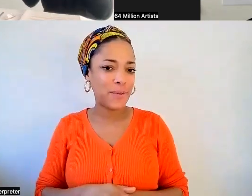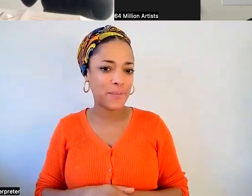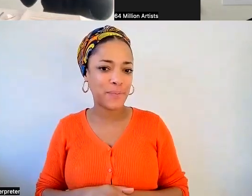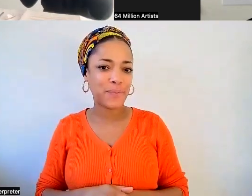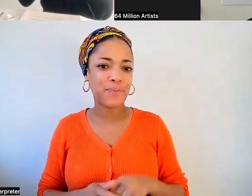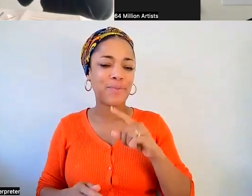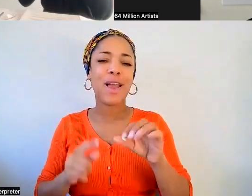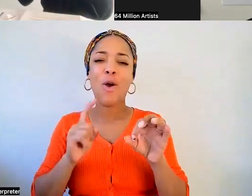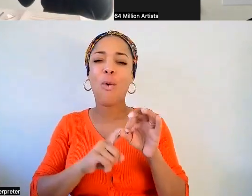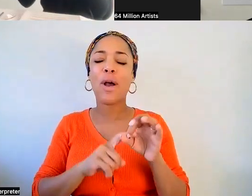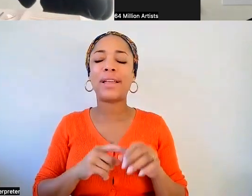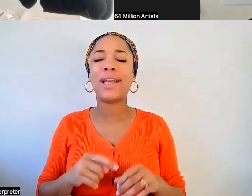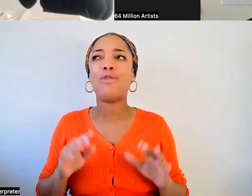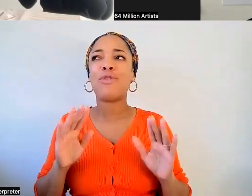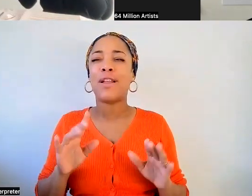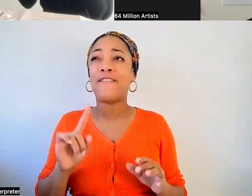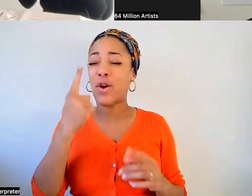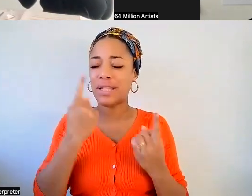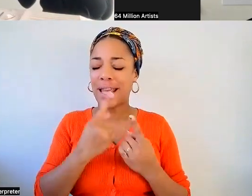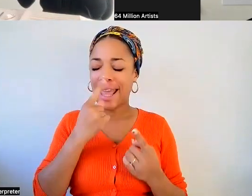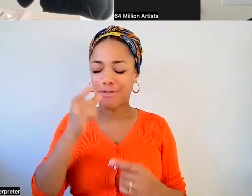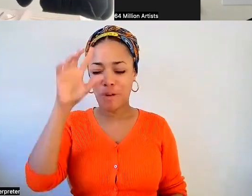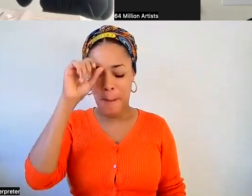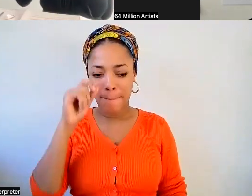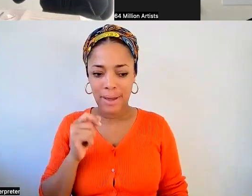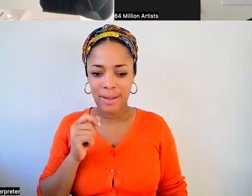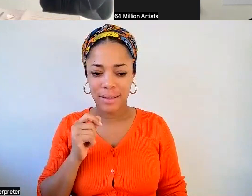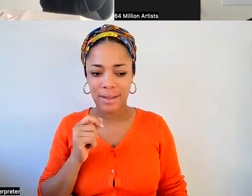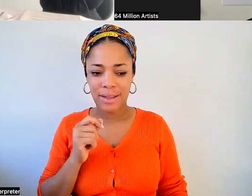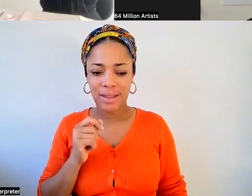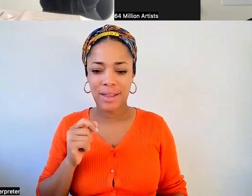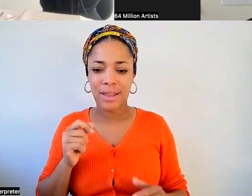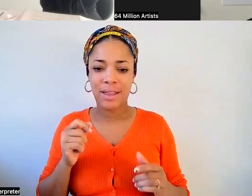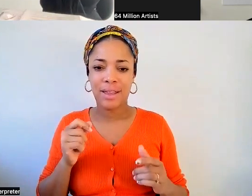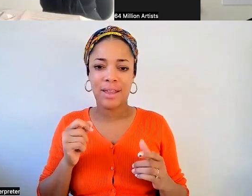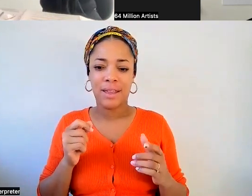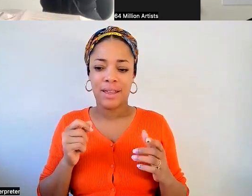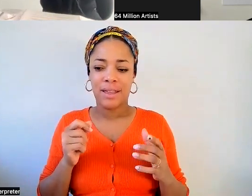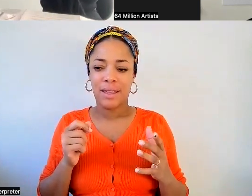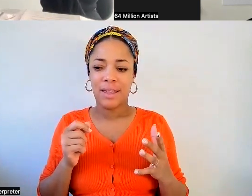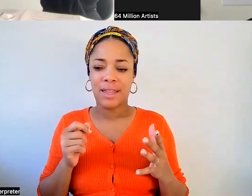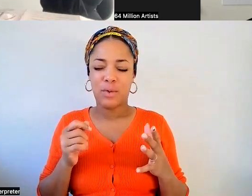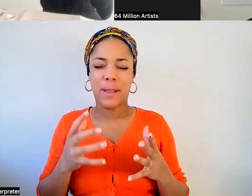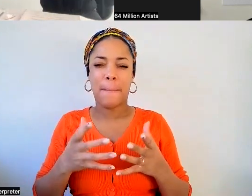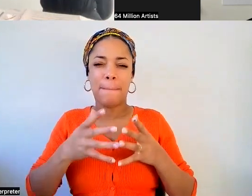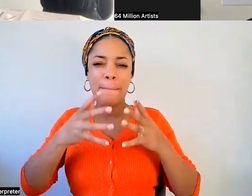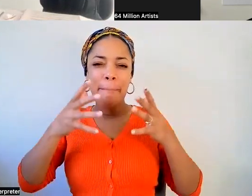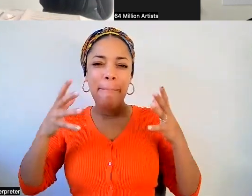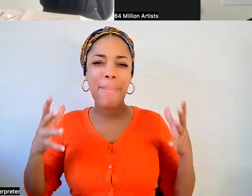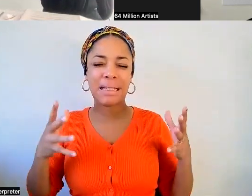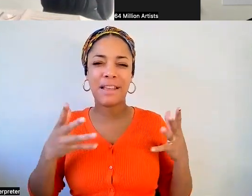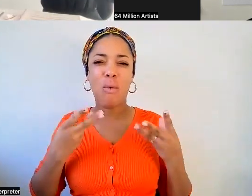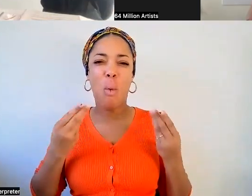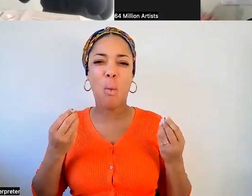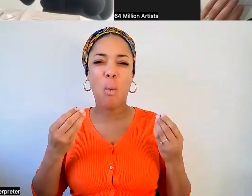thing I kind of remember is this massive wet pink mattress, and it had